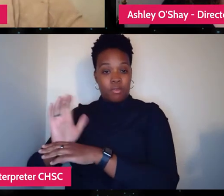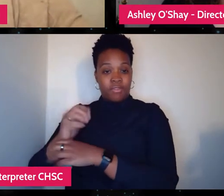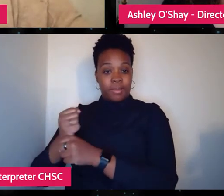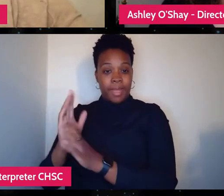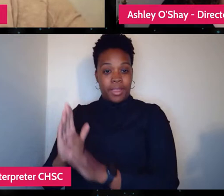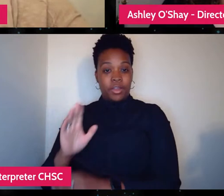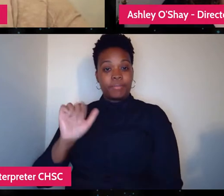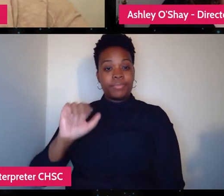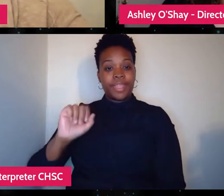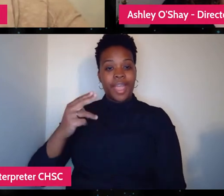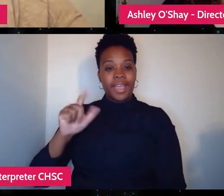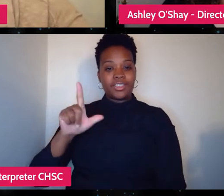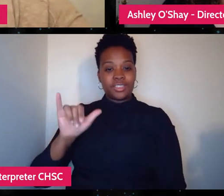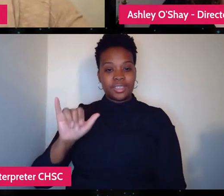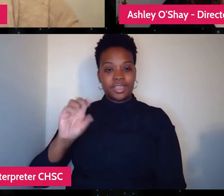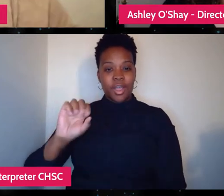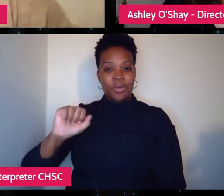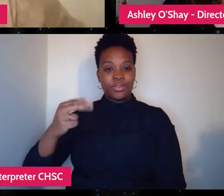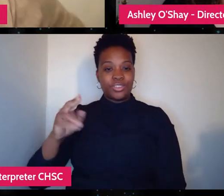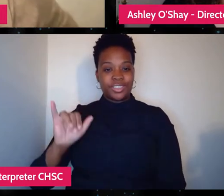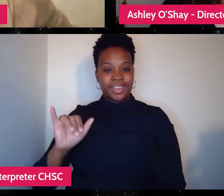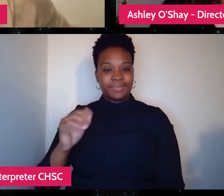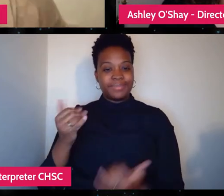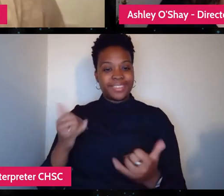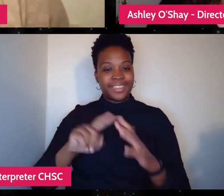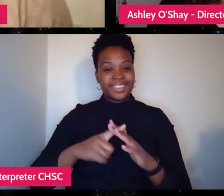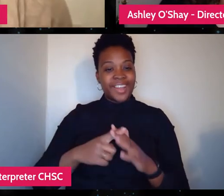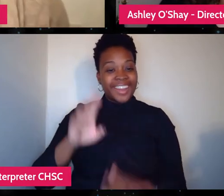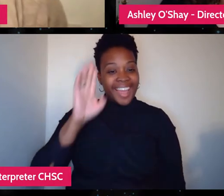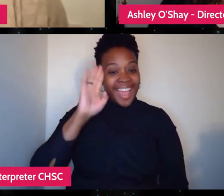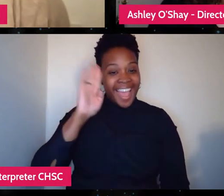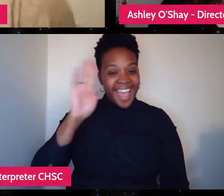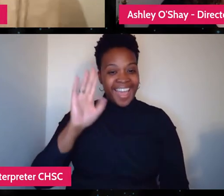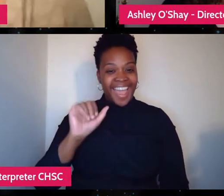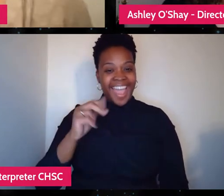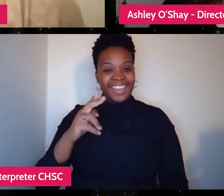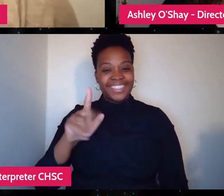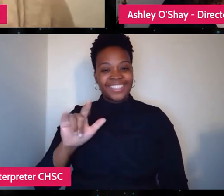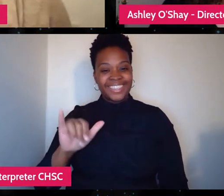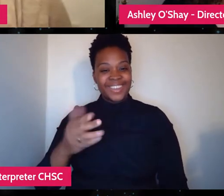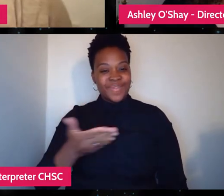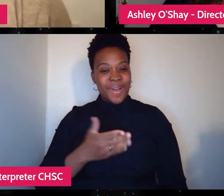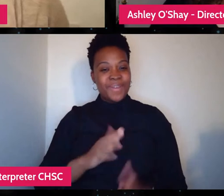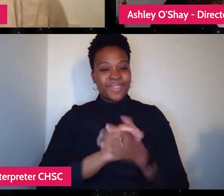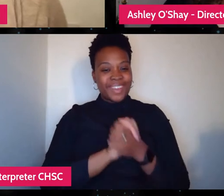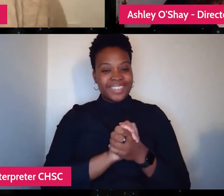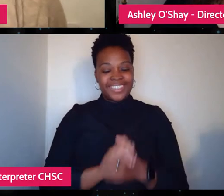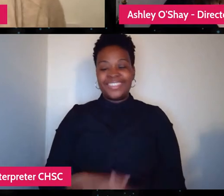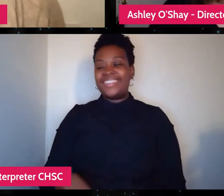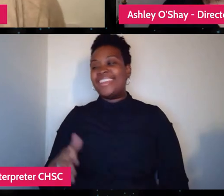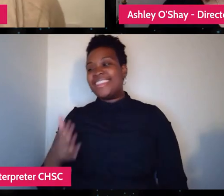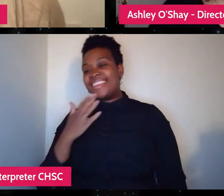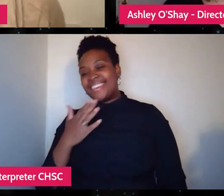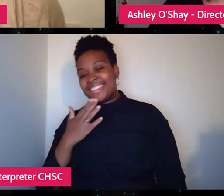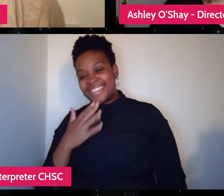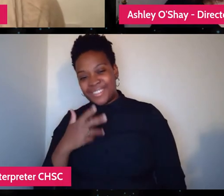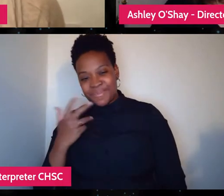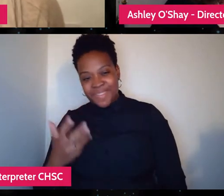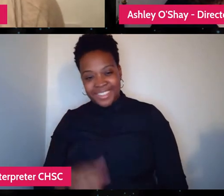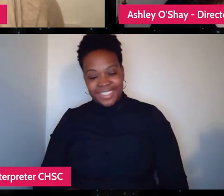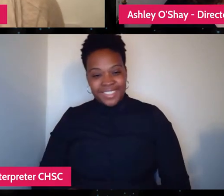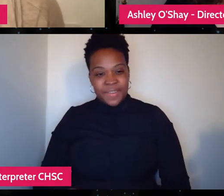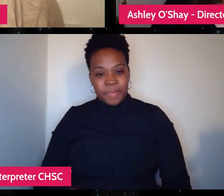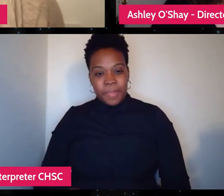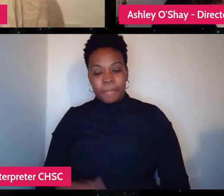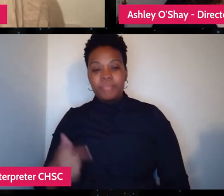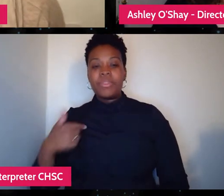started. Hi, Ashley. Welcome. Hello. Congratulations. Thank you. Thank you so much. So I wanted to talk a little